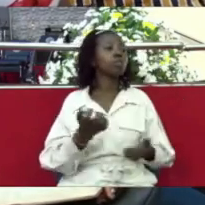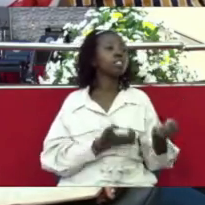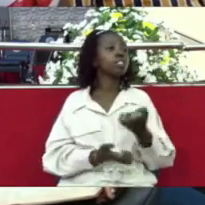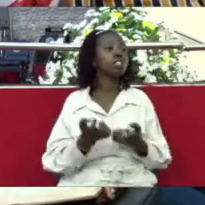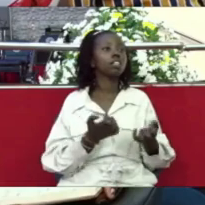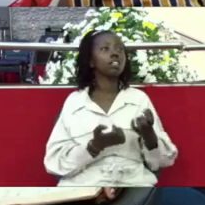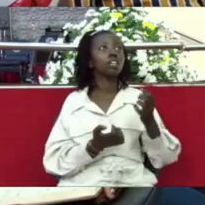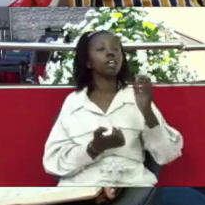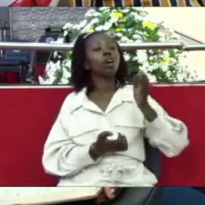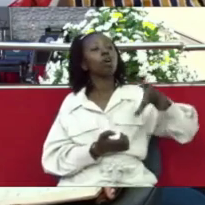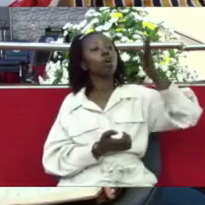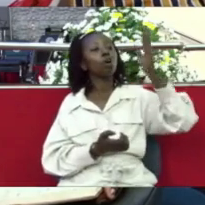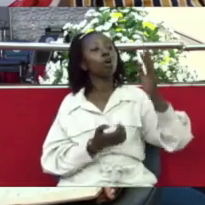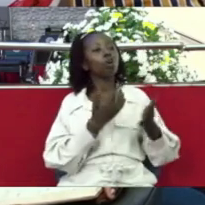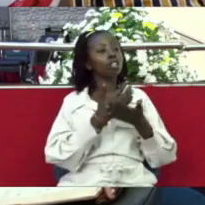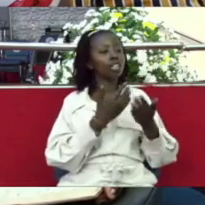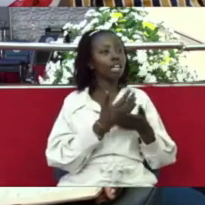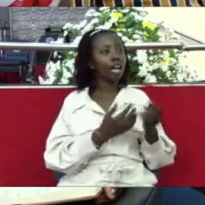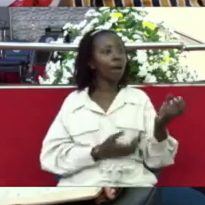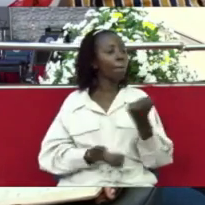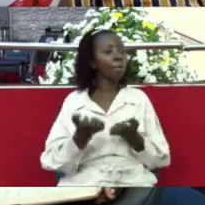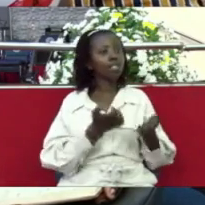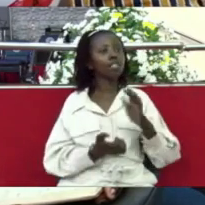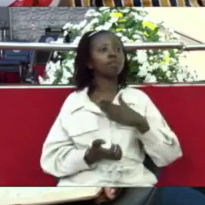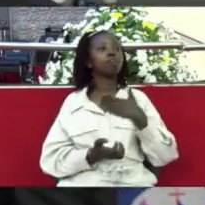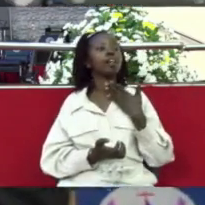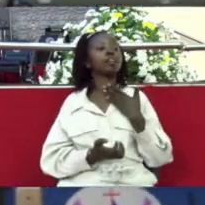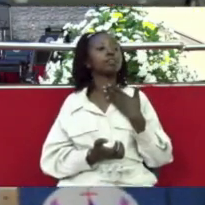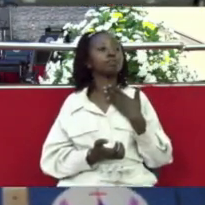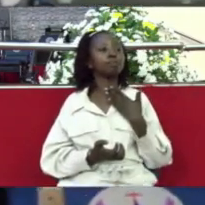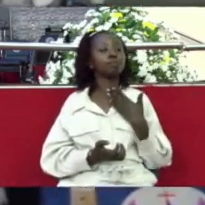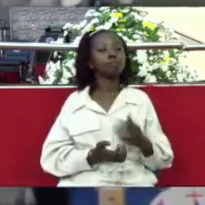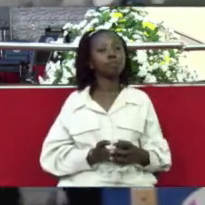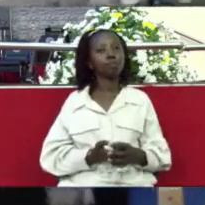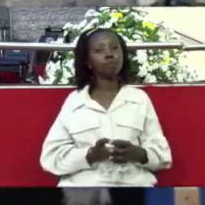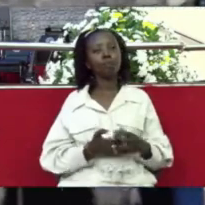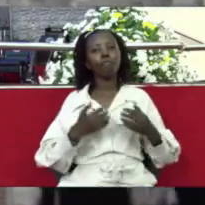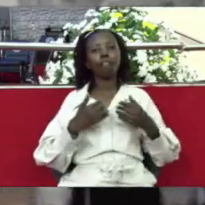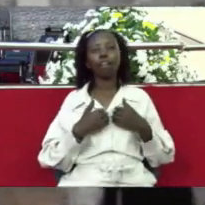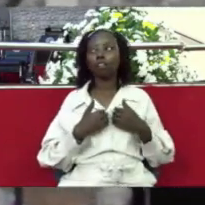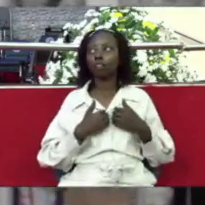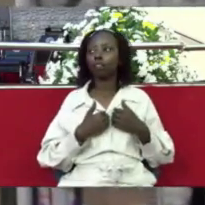God will take care of my business. Now there was a man over in